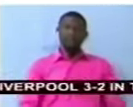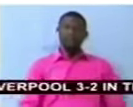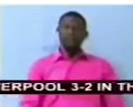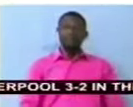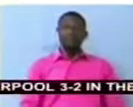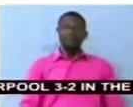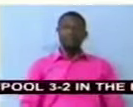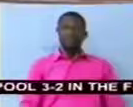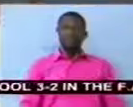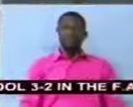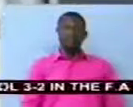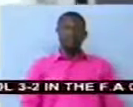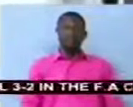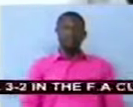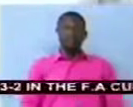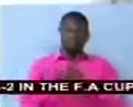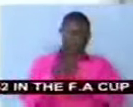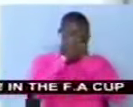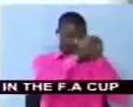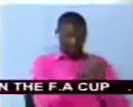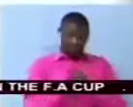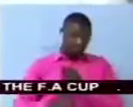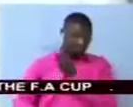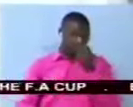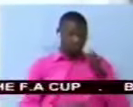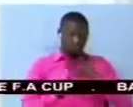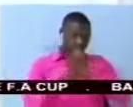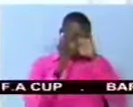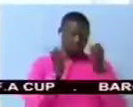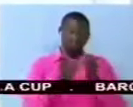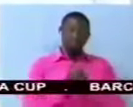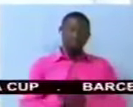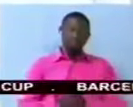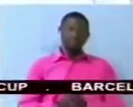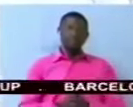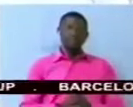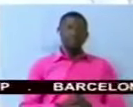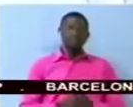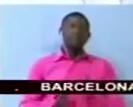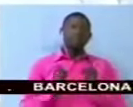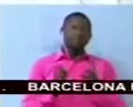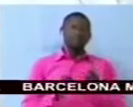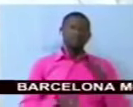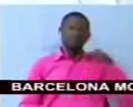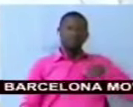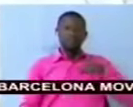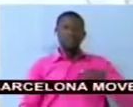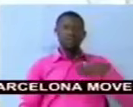fay. I'm greeting back. Today we want to talk to you about